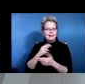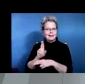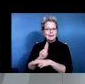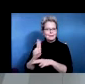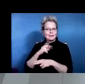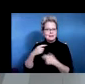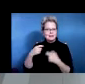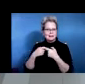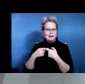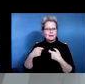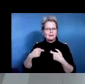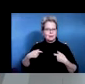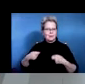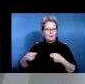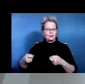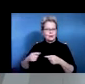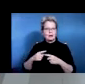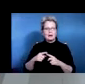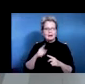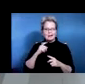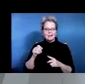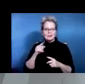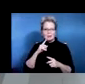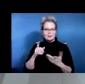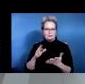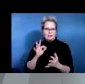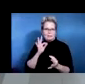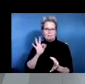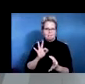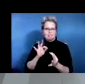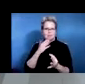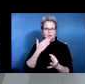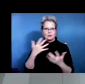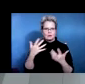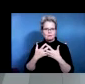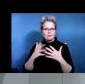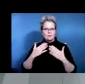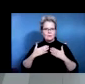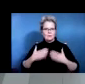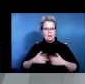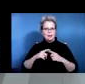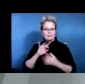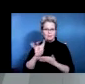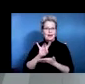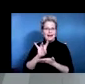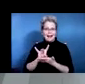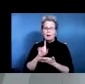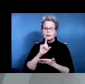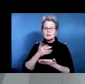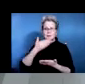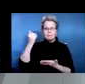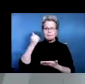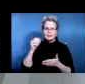he well first of all scripted to his body so for comfort reasons this would be a really um desirable type of